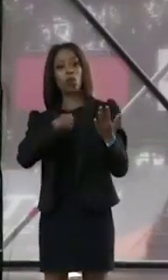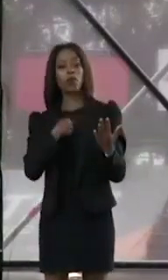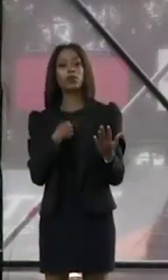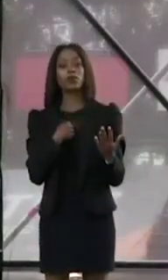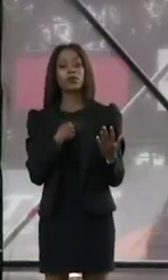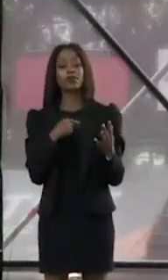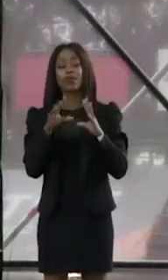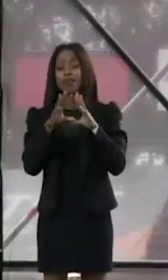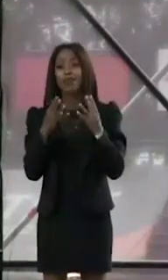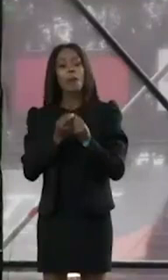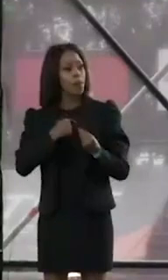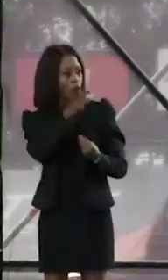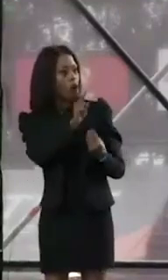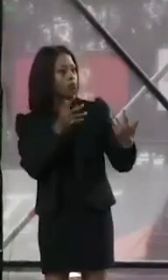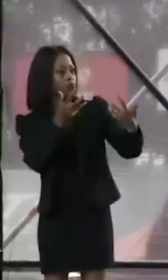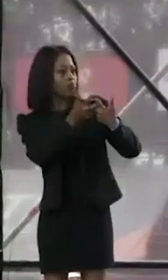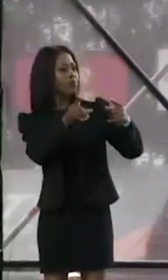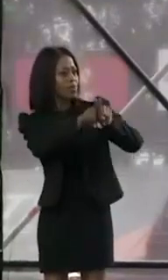Ricky was everything I wanted to be.